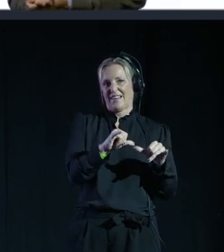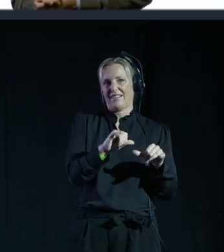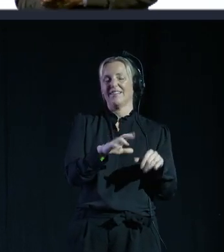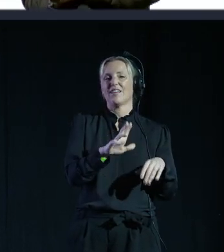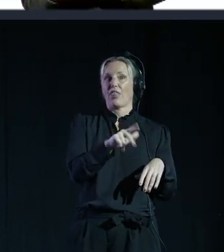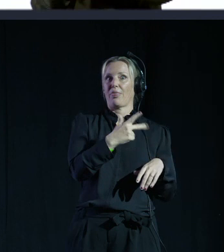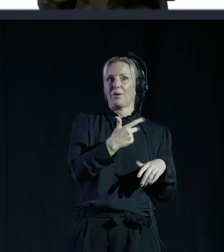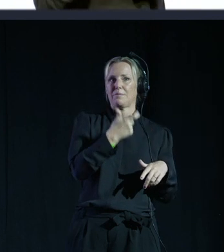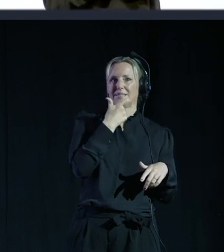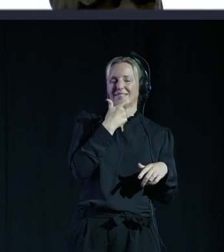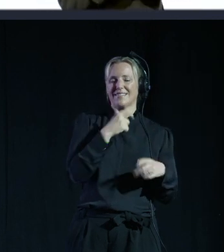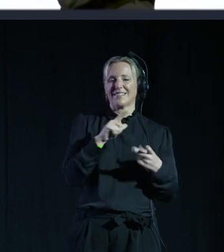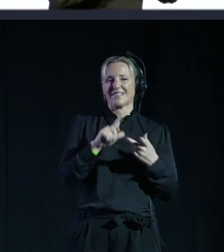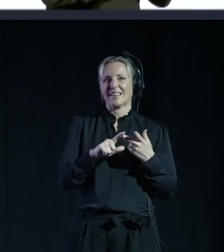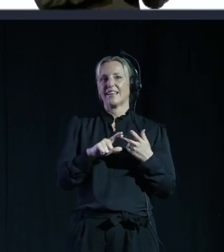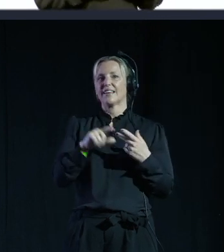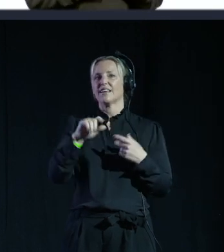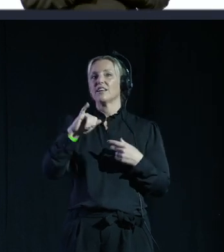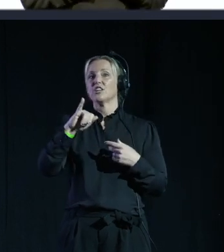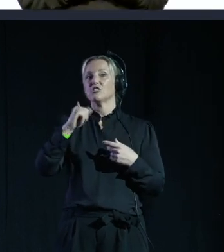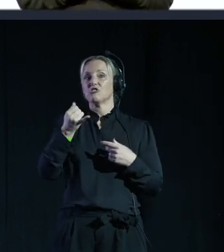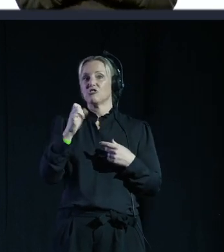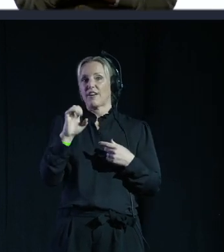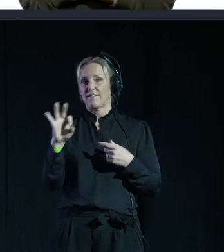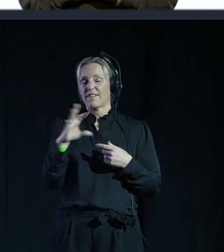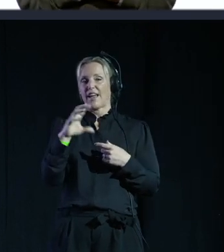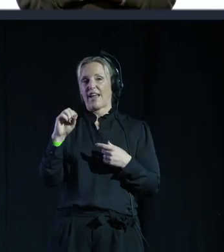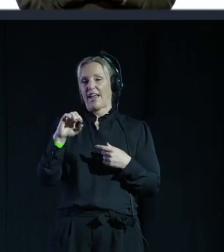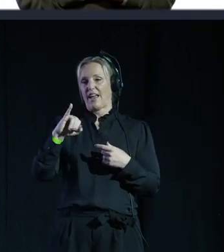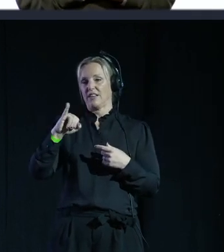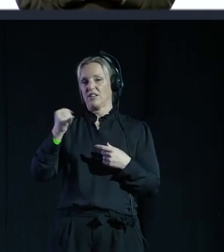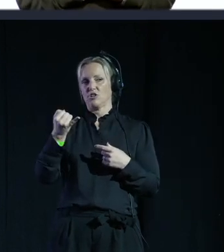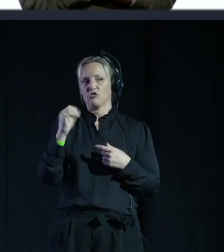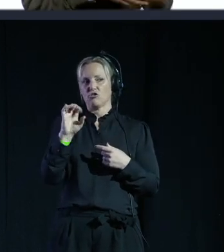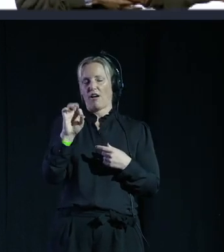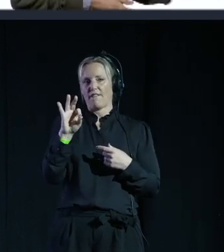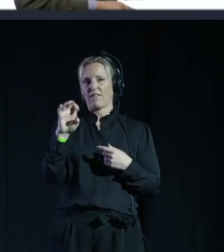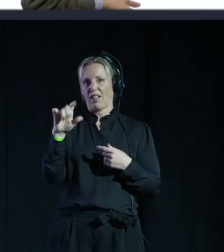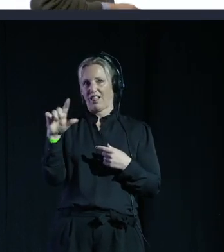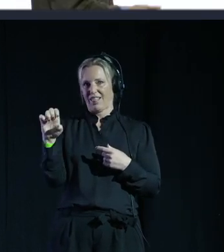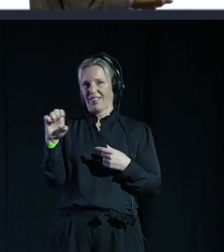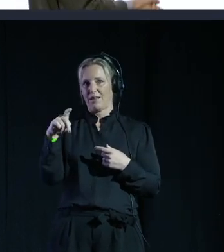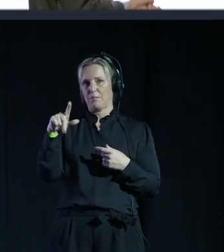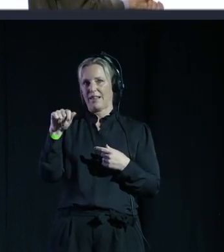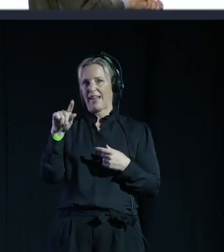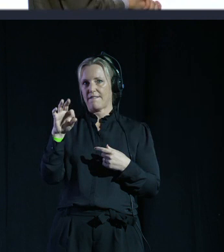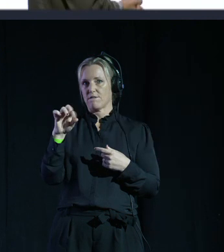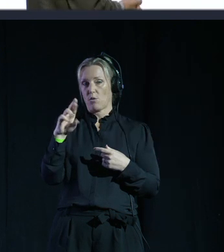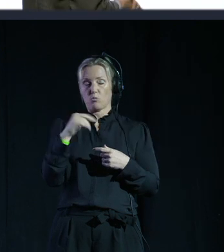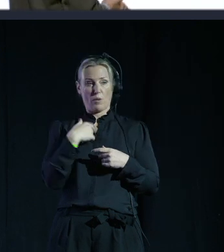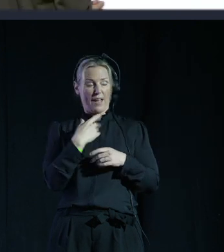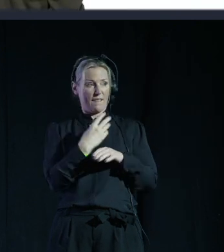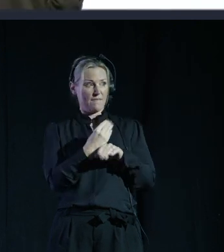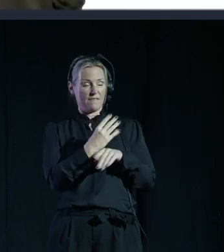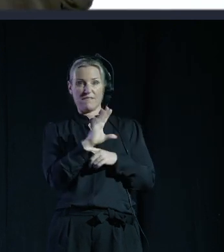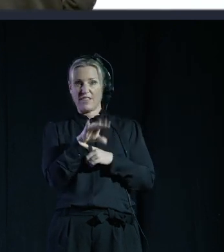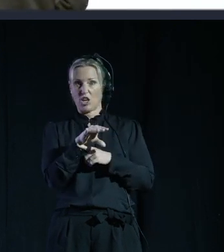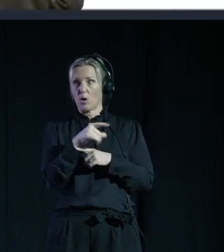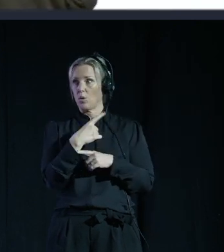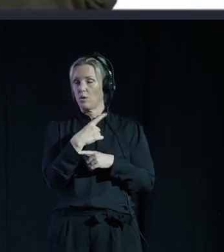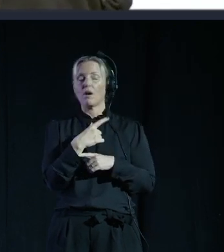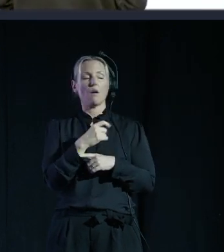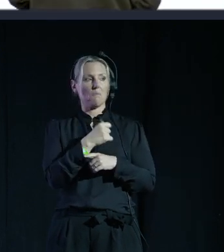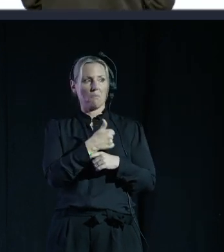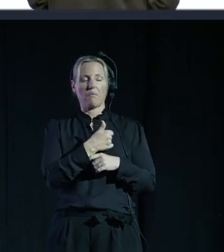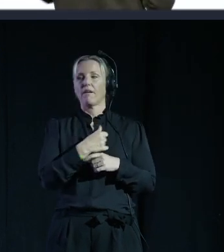got a Jaffle platform at the heart of it all. Do we have video playing? We do. Oh, amazing. So here